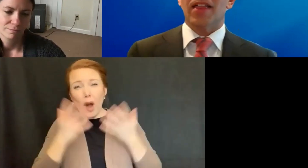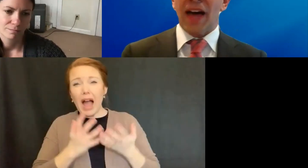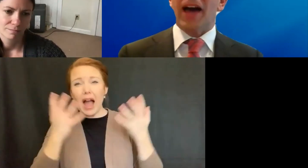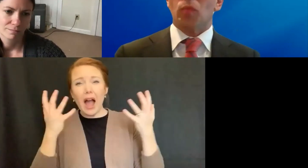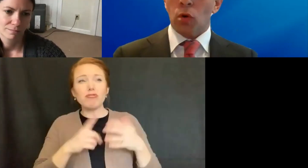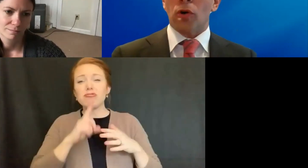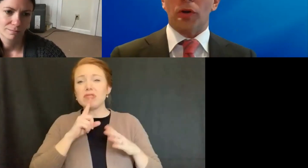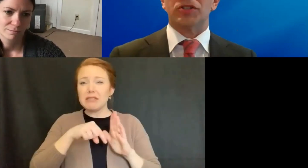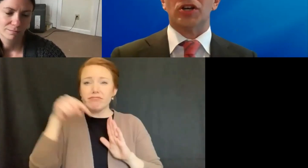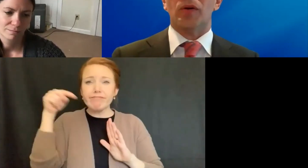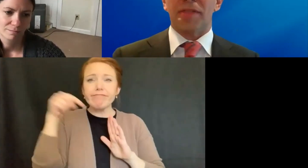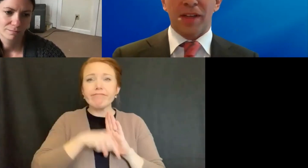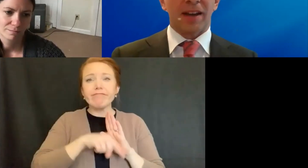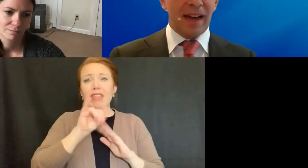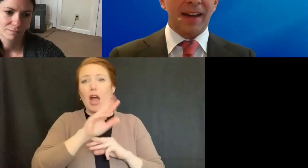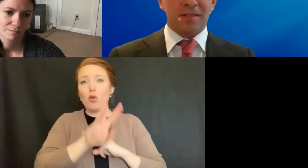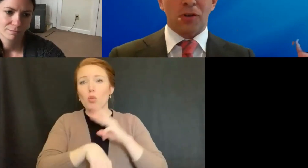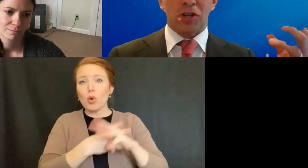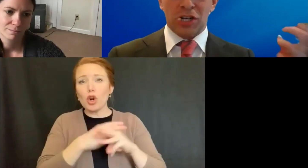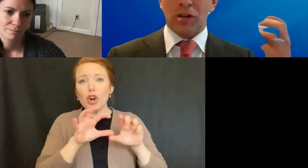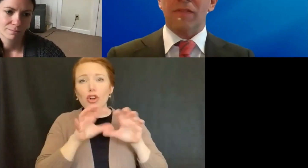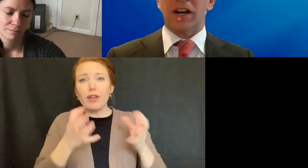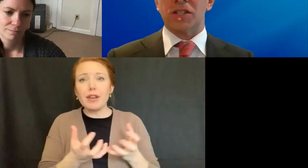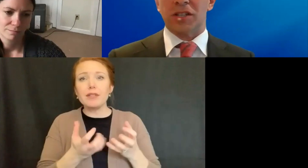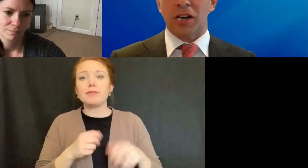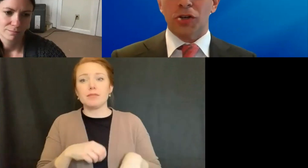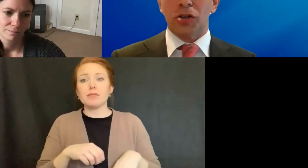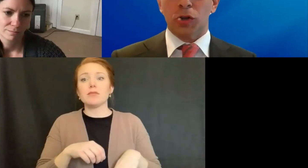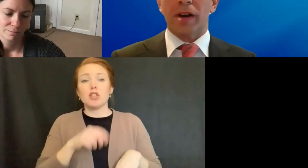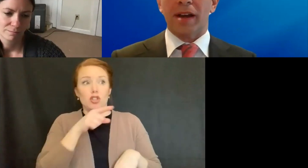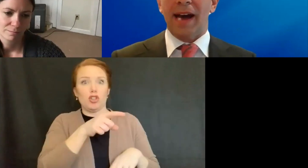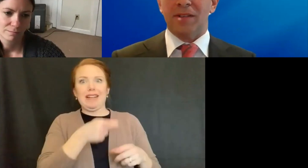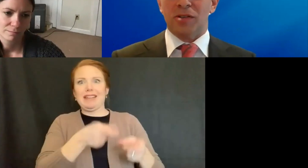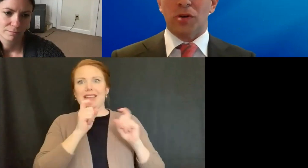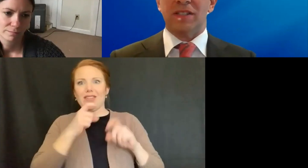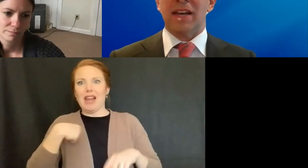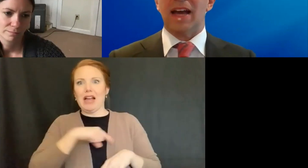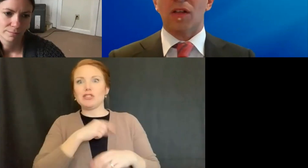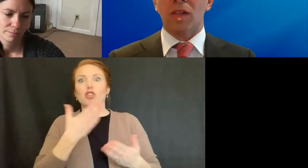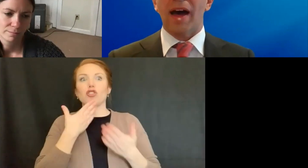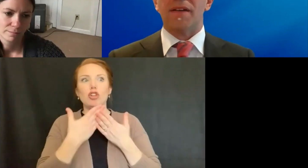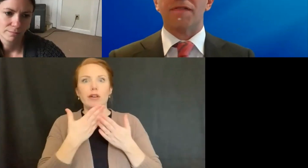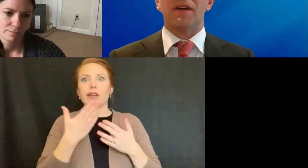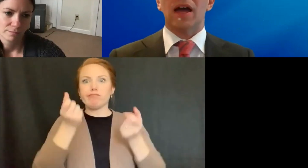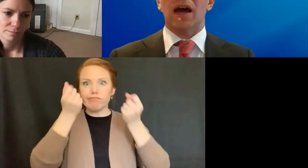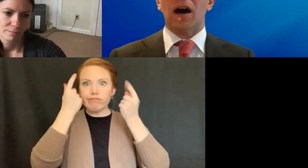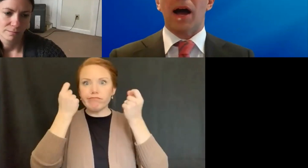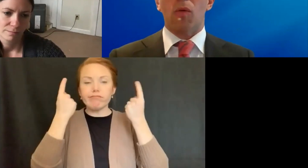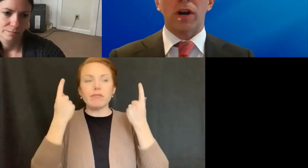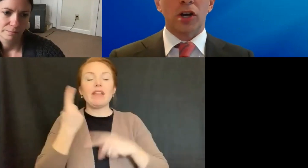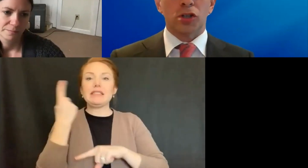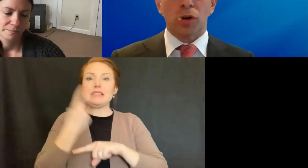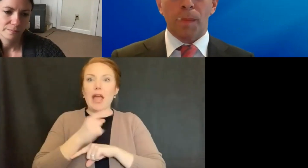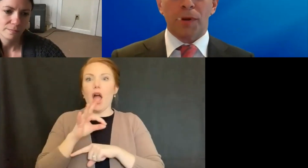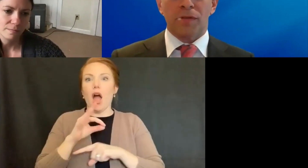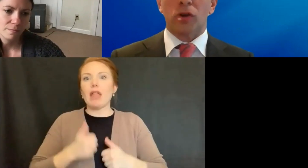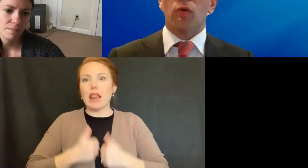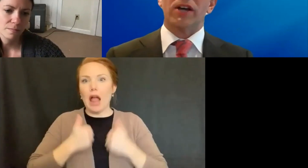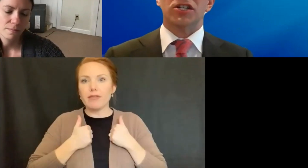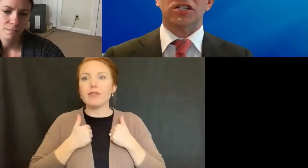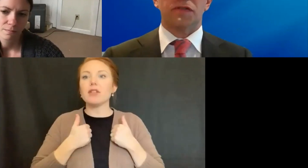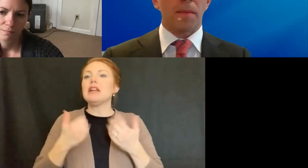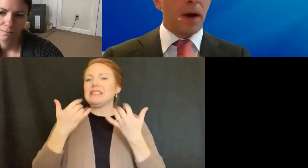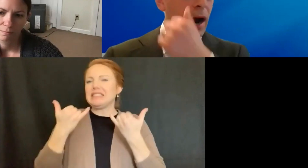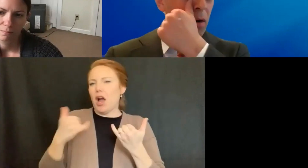into that world. So I think that you're giving us a good look at a sort of a day in the life. I want to go to a couple